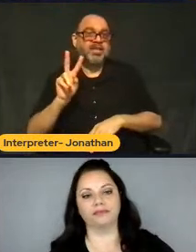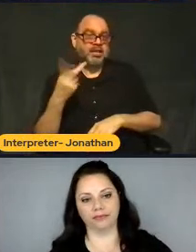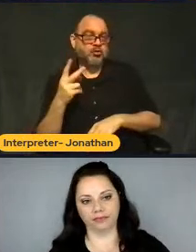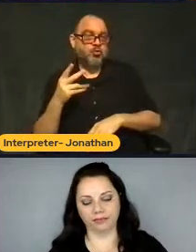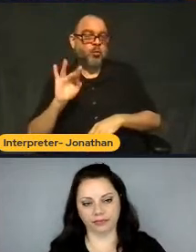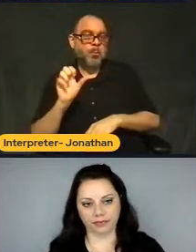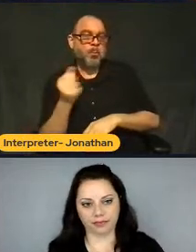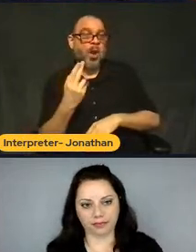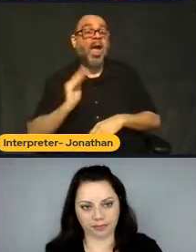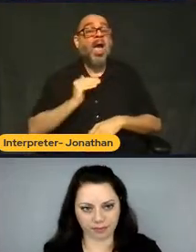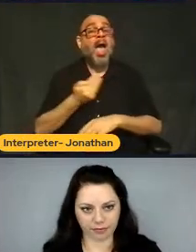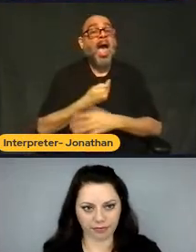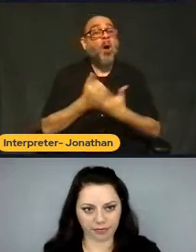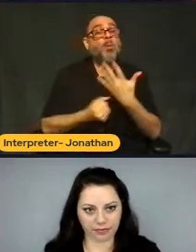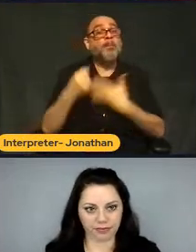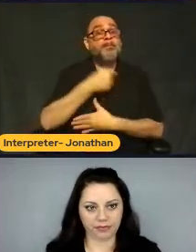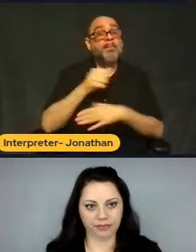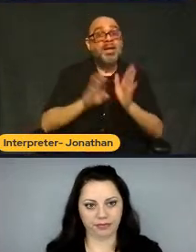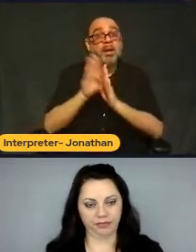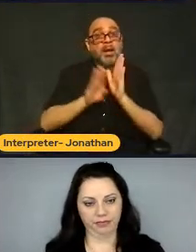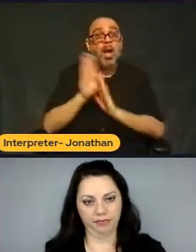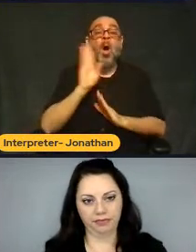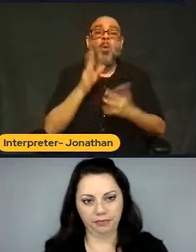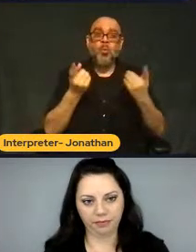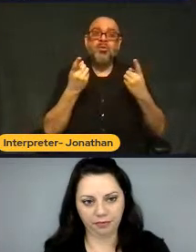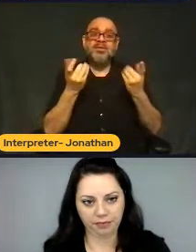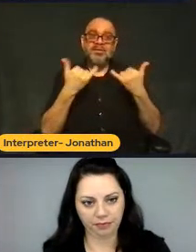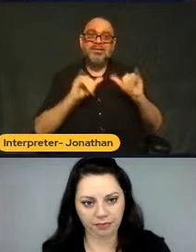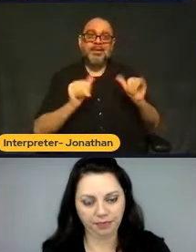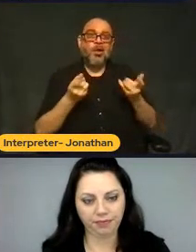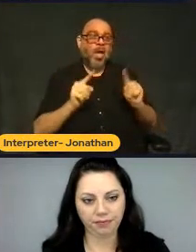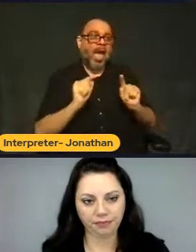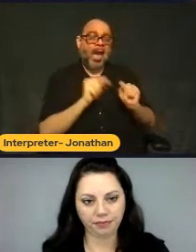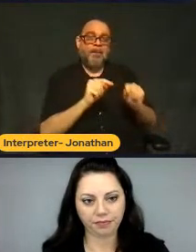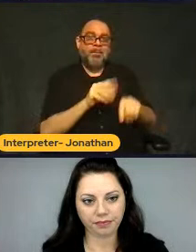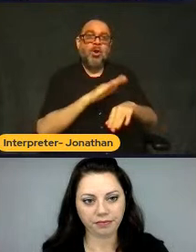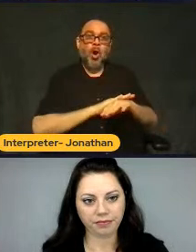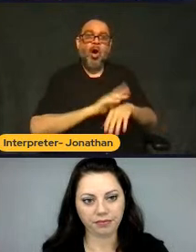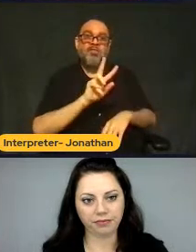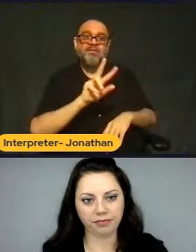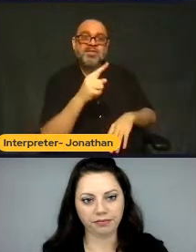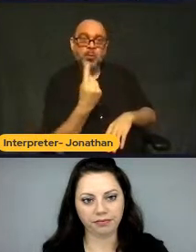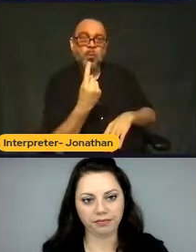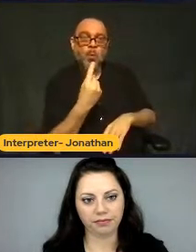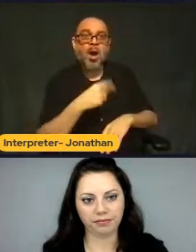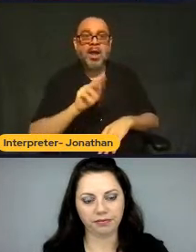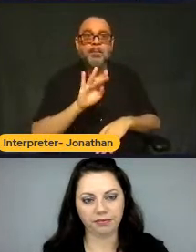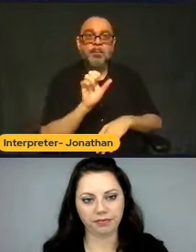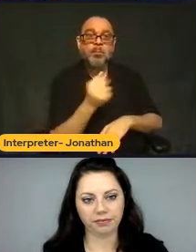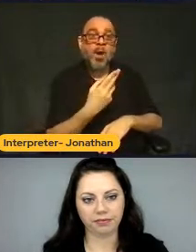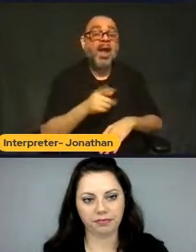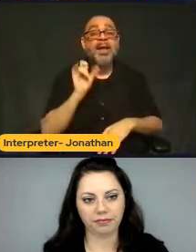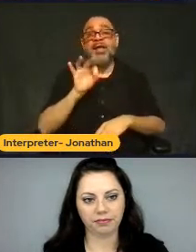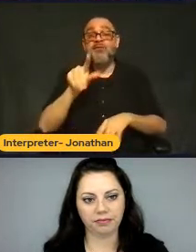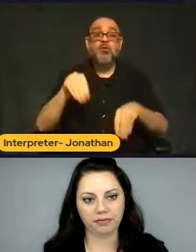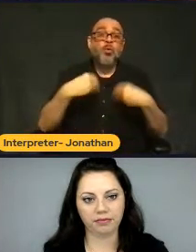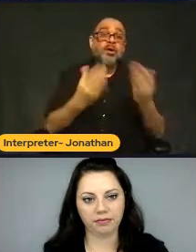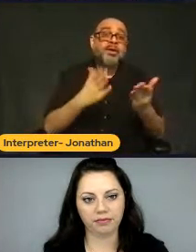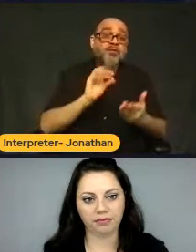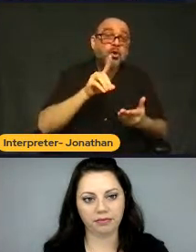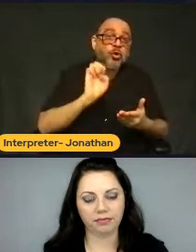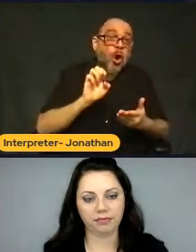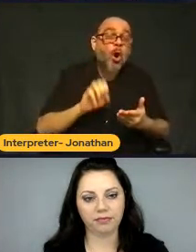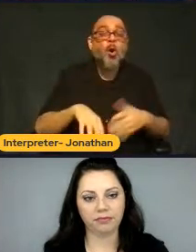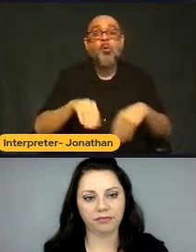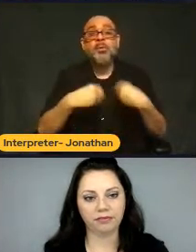going to be continue to be on the V1 branch. So if you're contributing code, if you're submitting PR, you